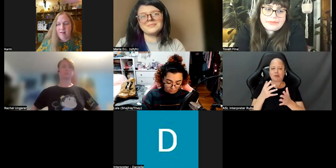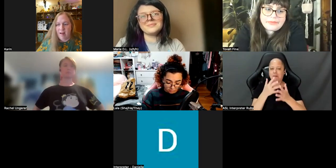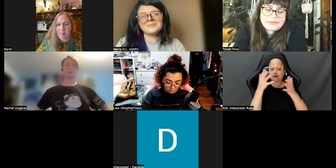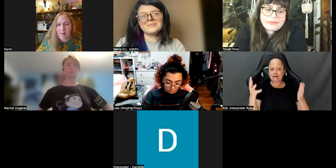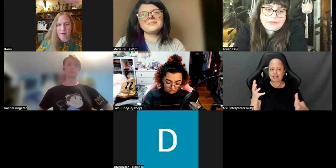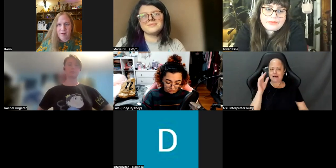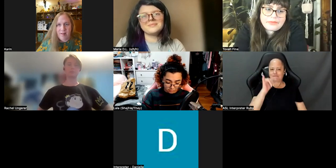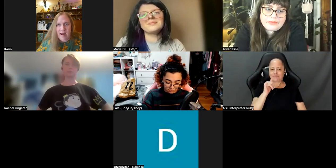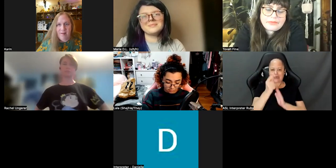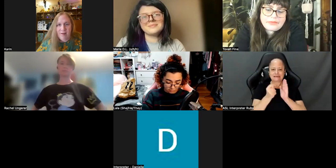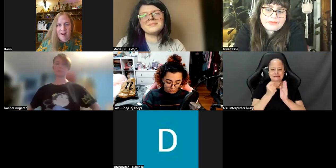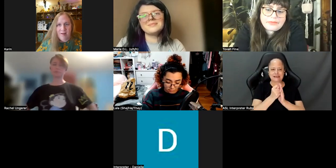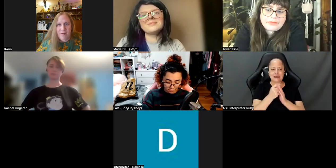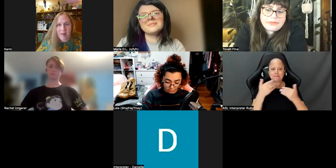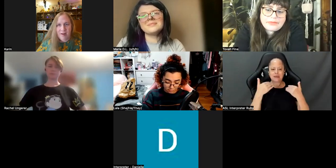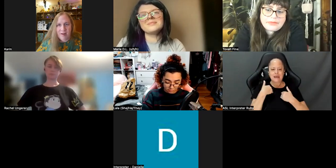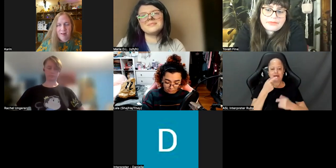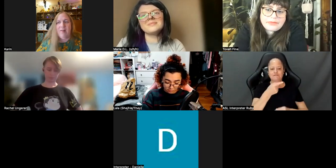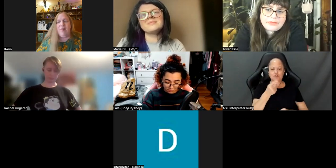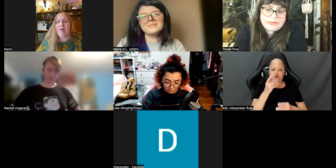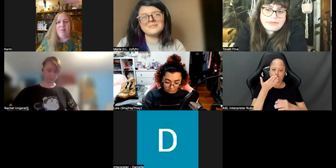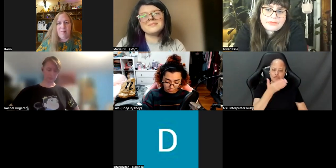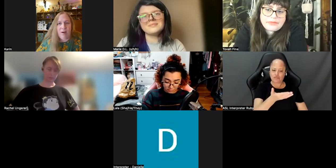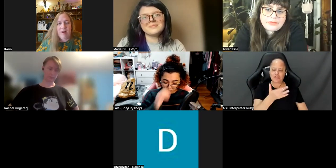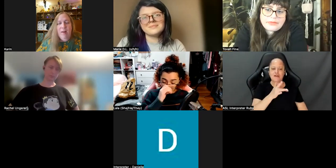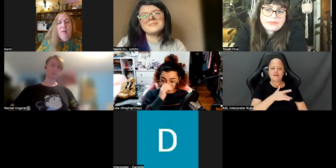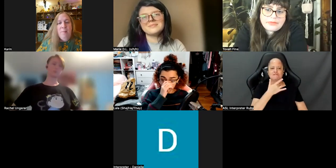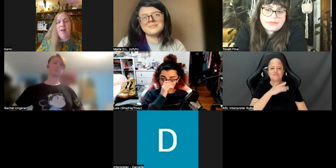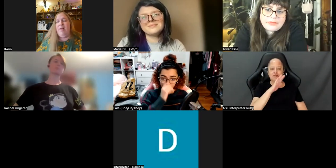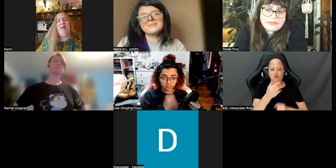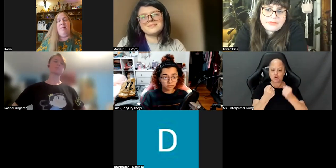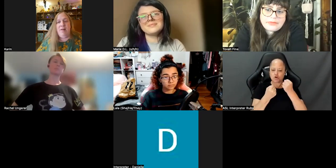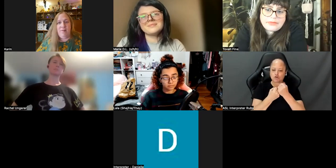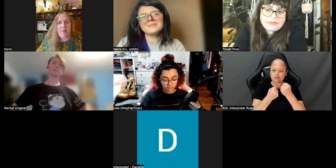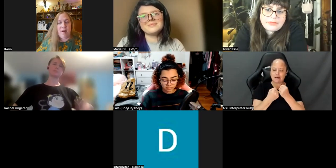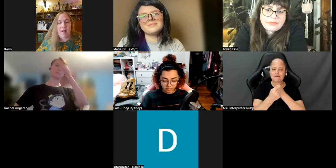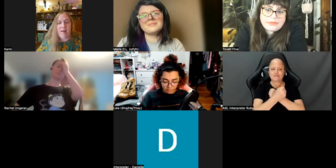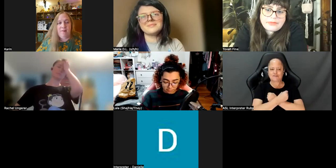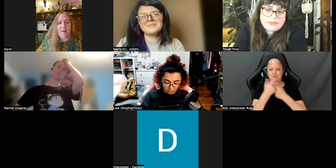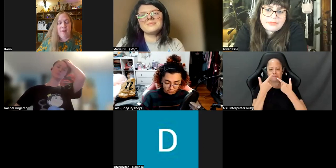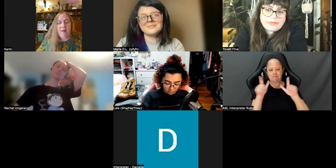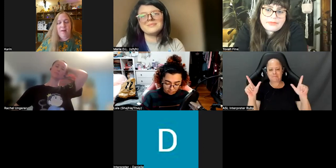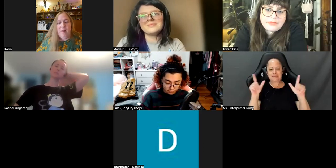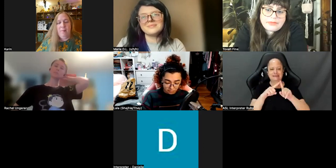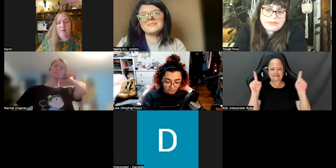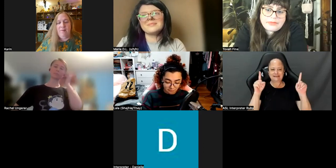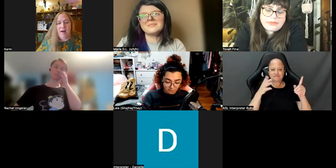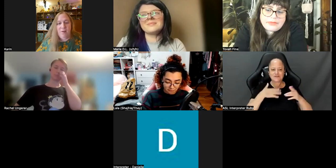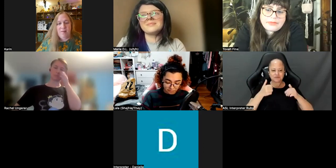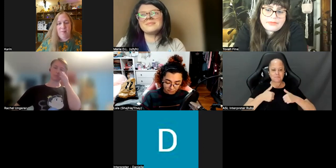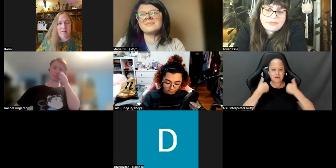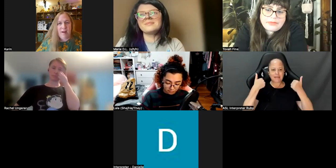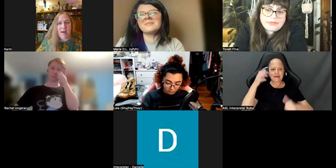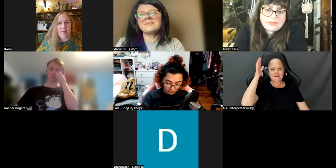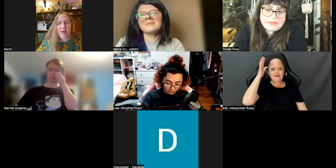at the time, but just having her there and feeling her unconditional love and support made a big difference in my life. My father